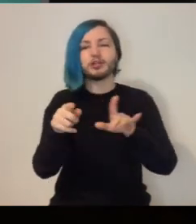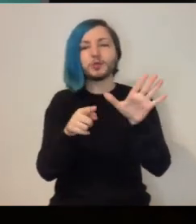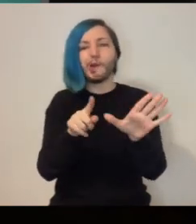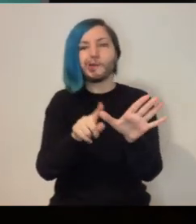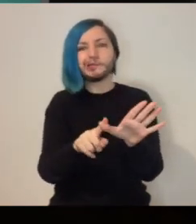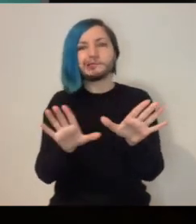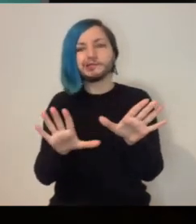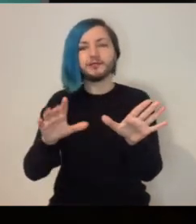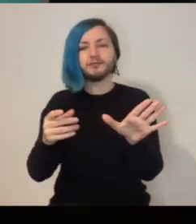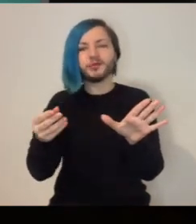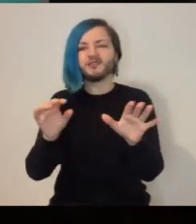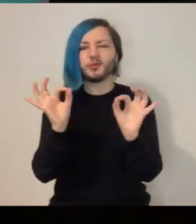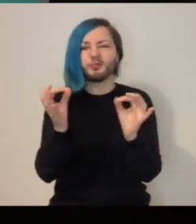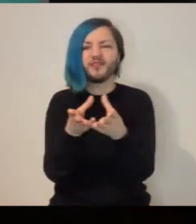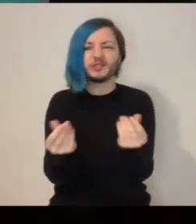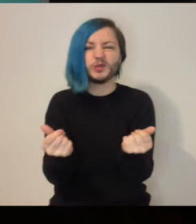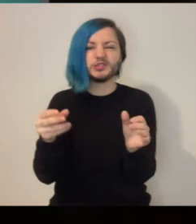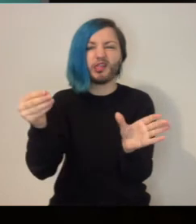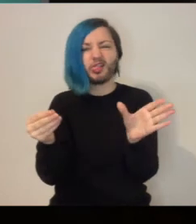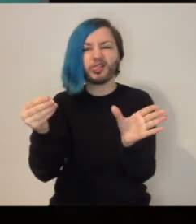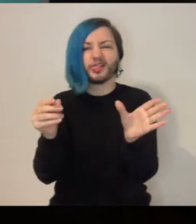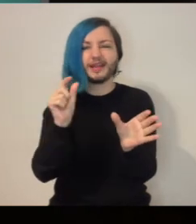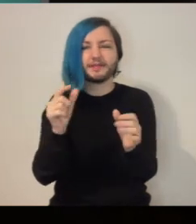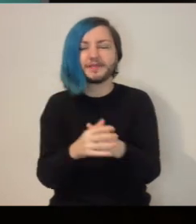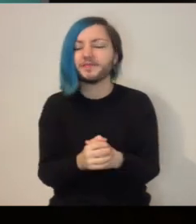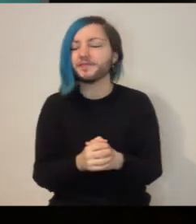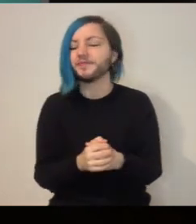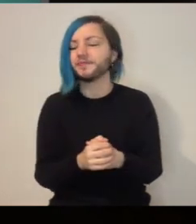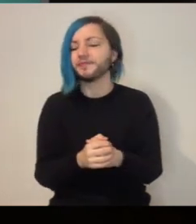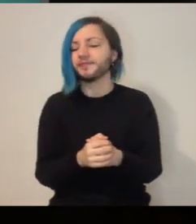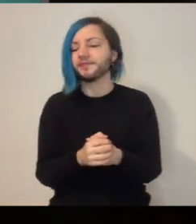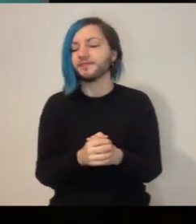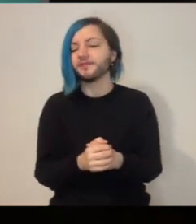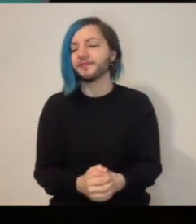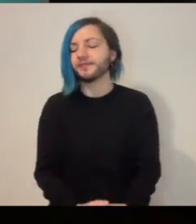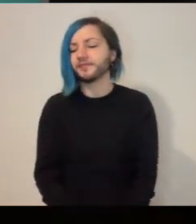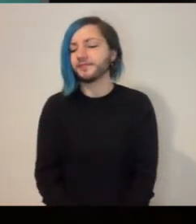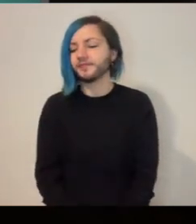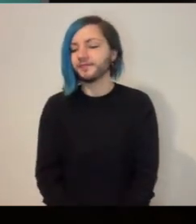it's not the perfect solution. You will find your paper will wiggle around a bit.